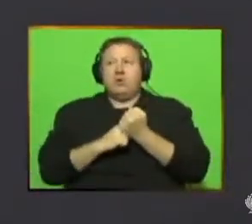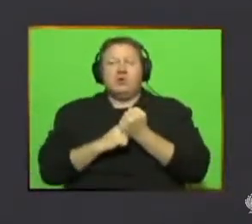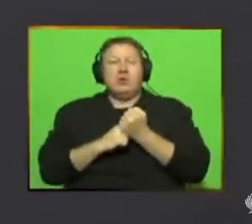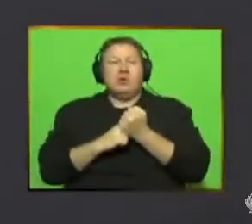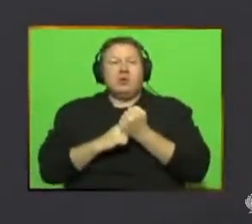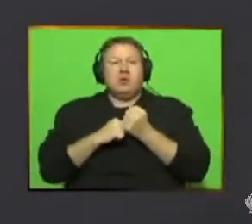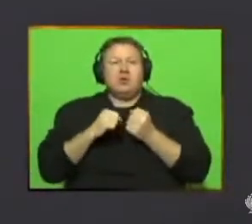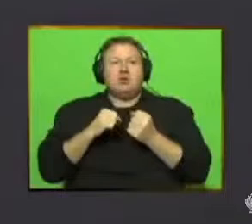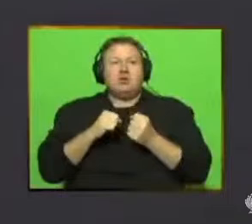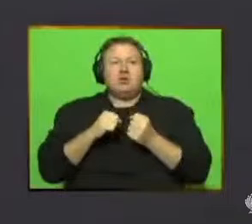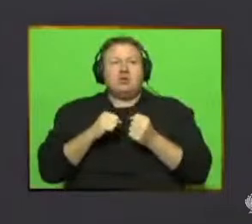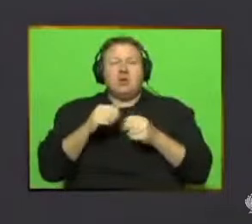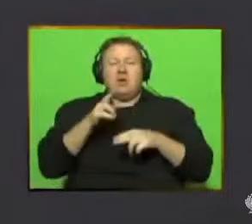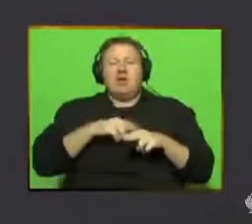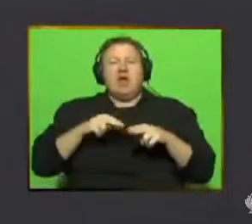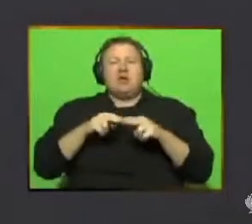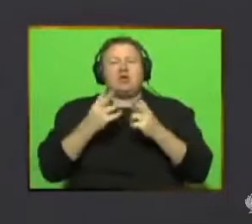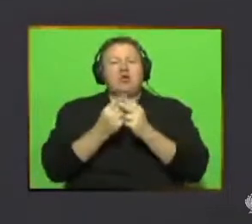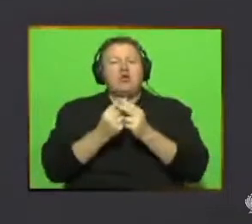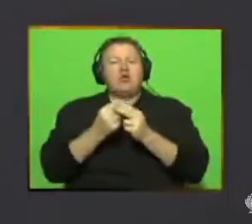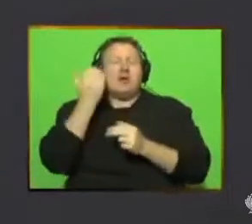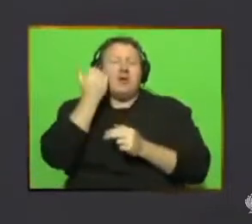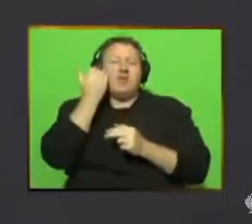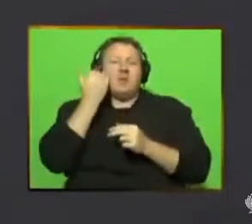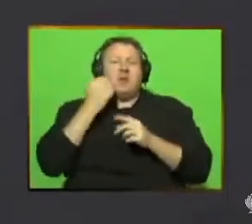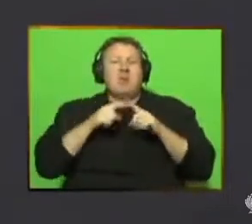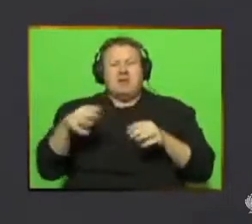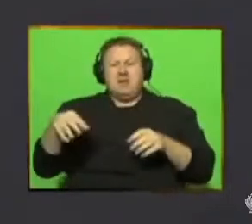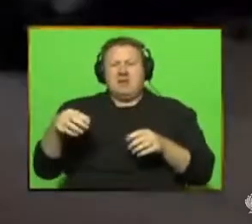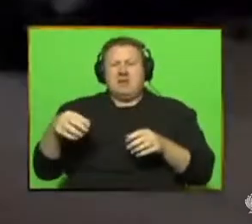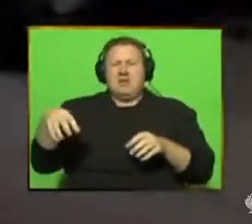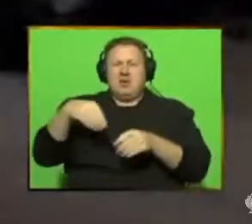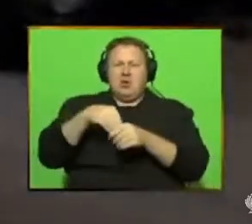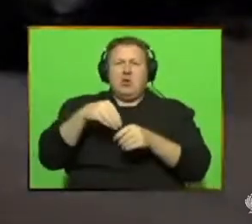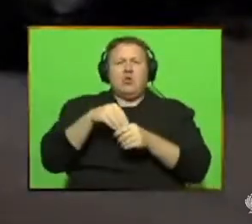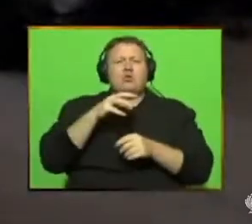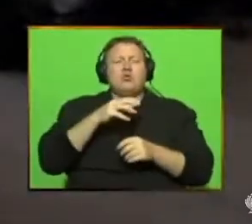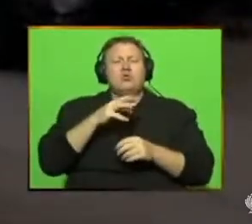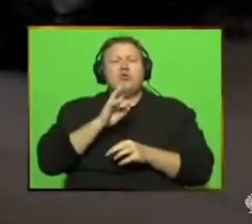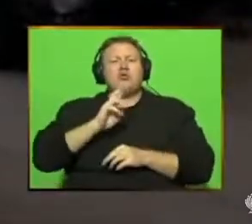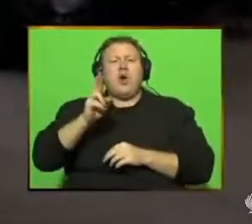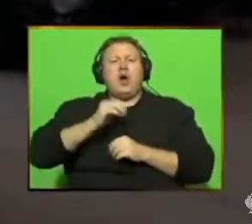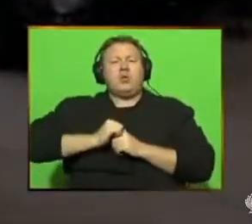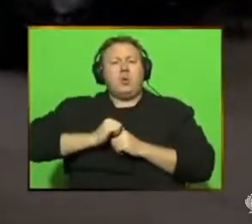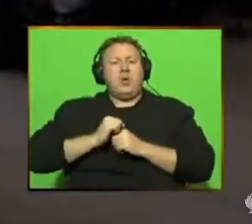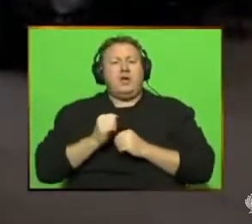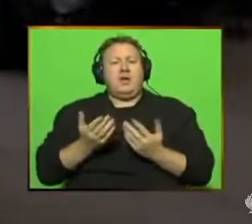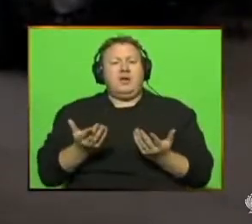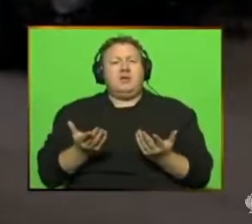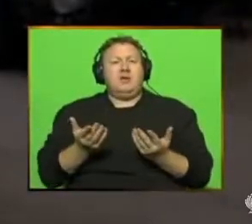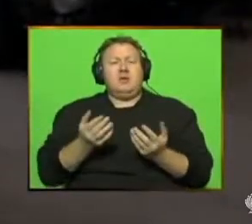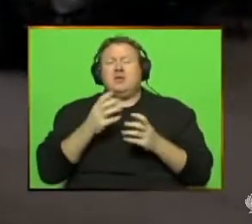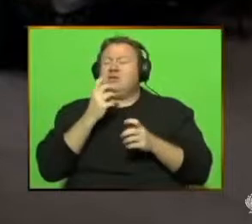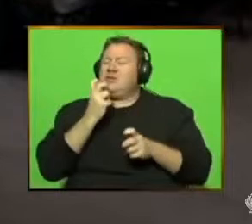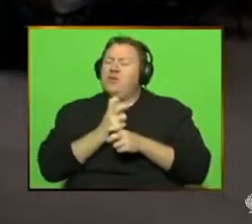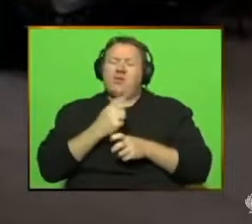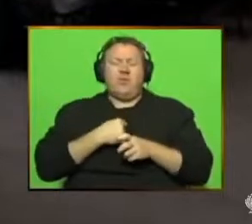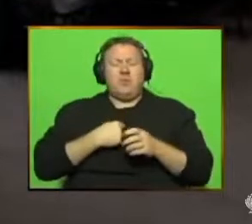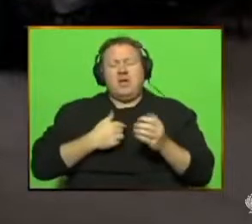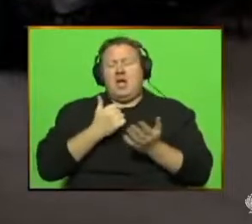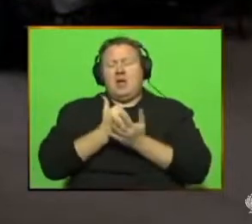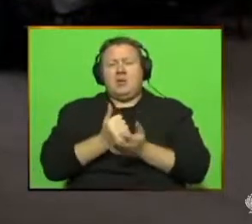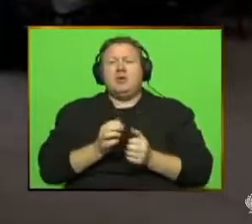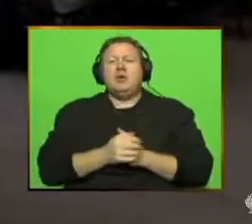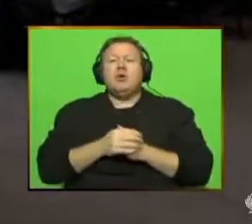into it, it makes it hard for me to get involved. We wish you well, because South Africa must succeed. And